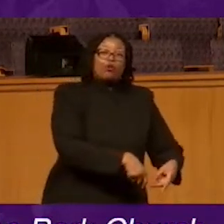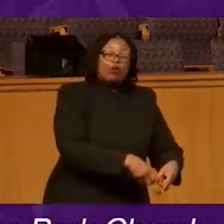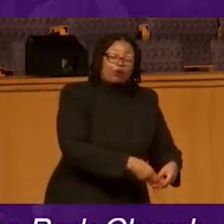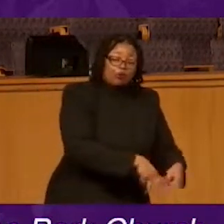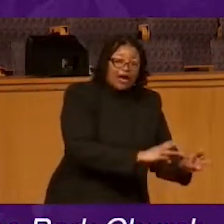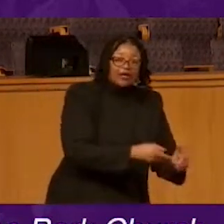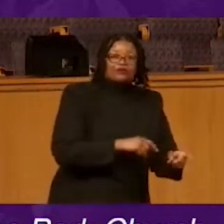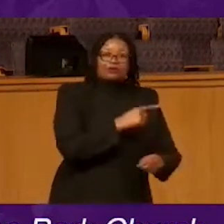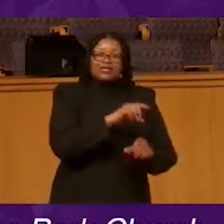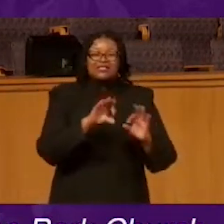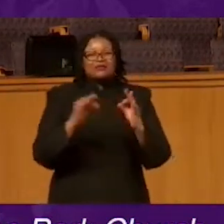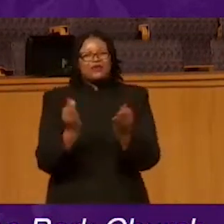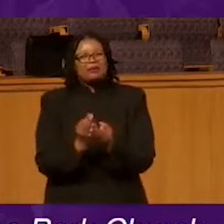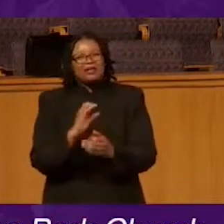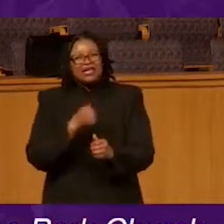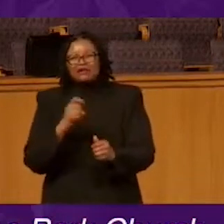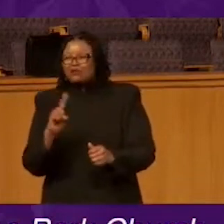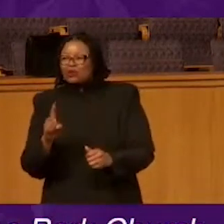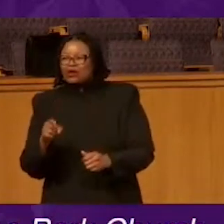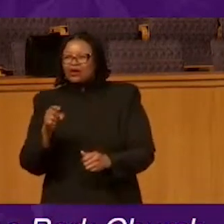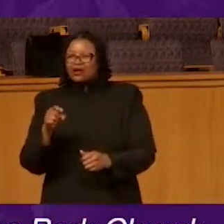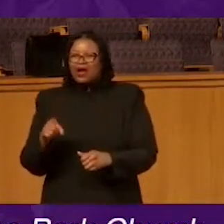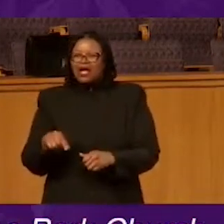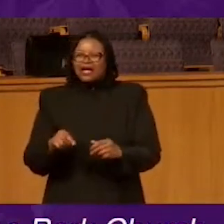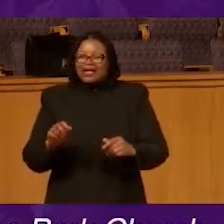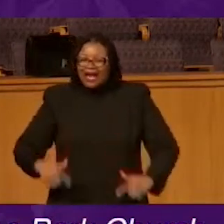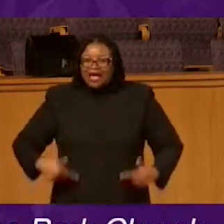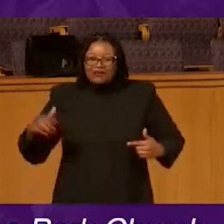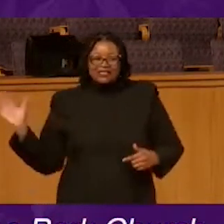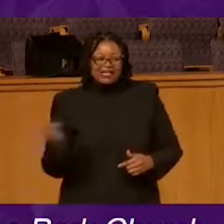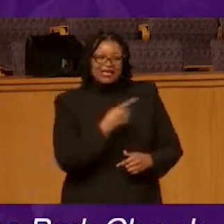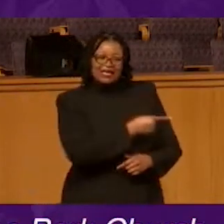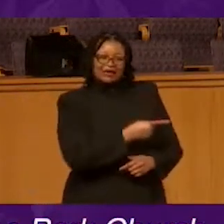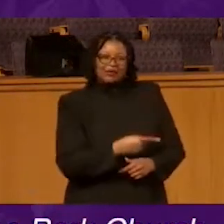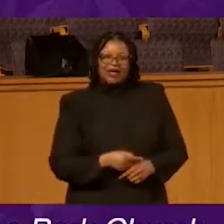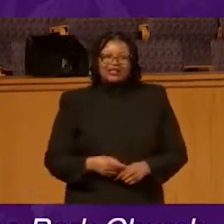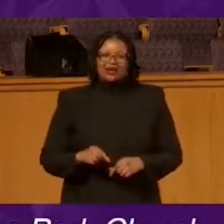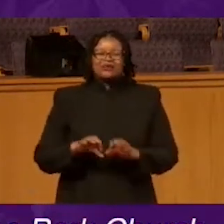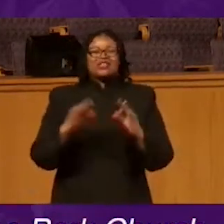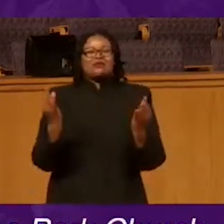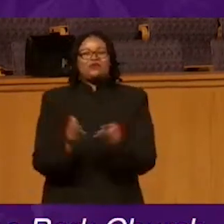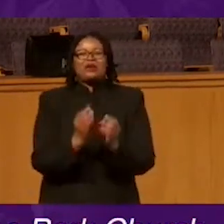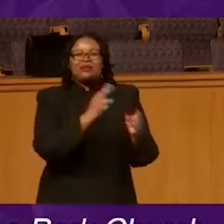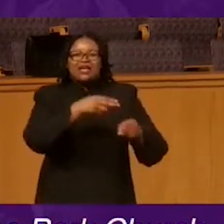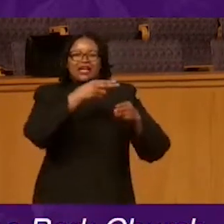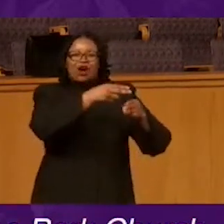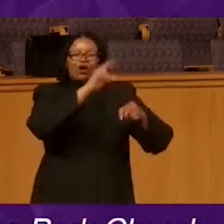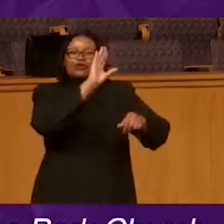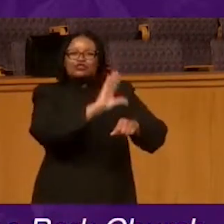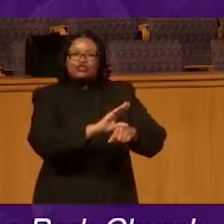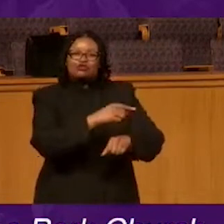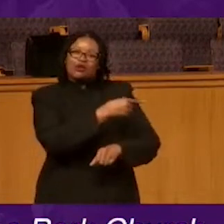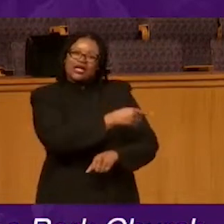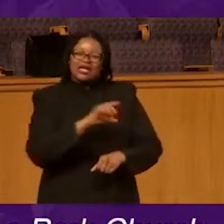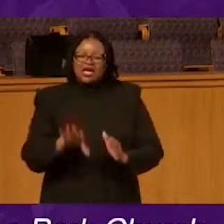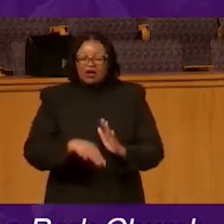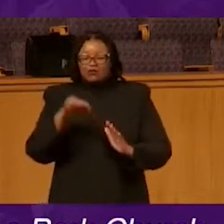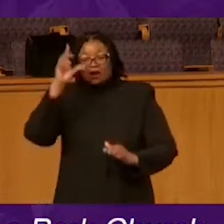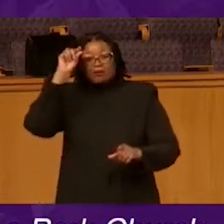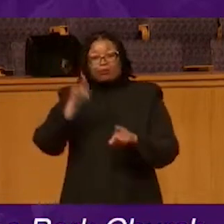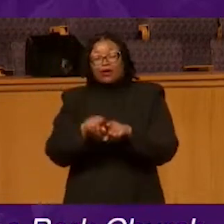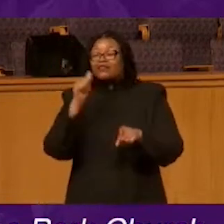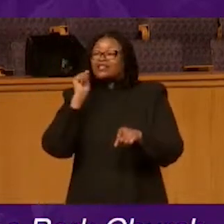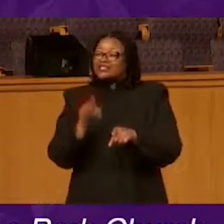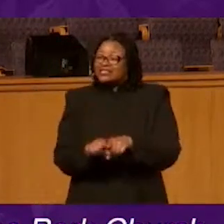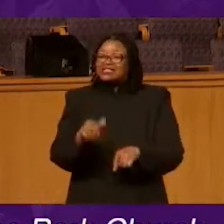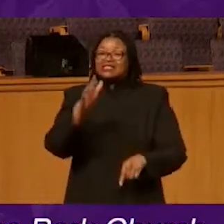origin. And everywhere life has taken me, there was a family called the church, where I found brothers and sisters and